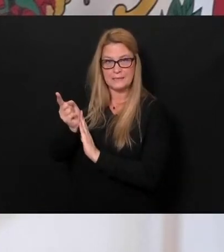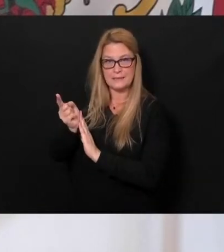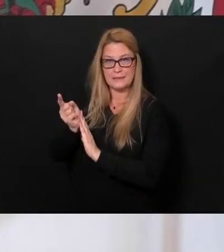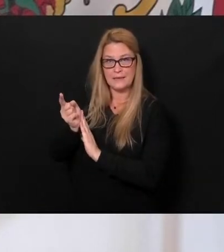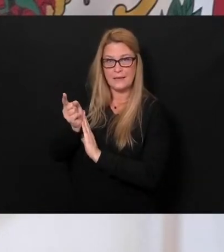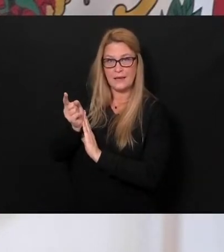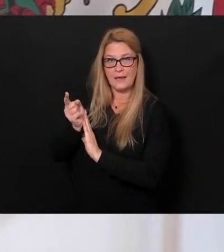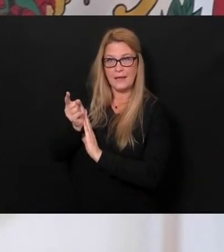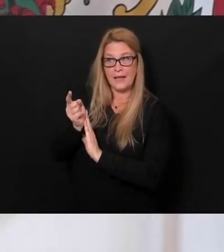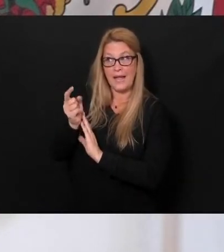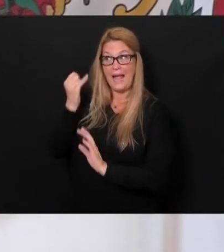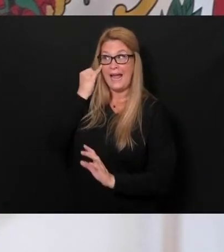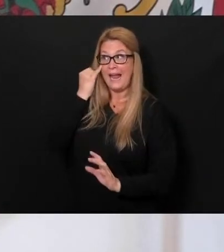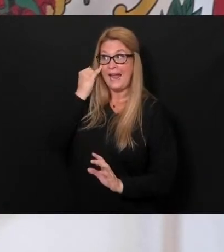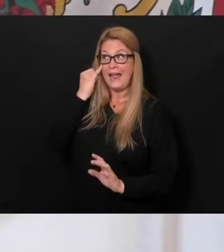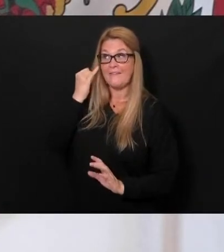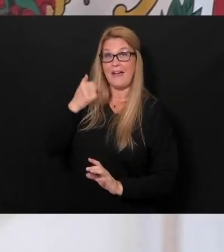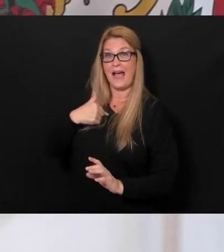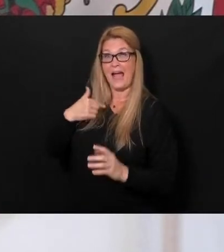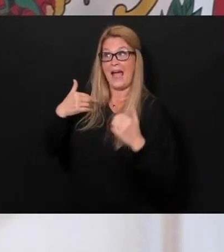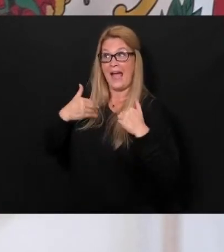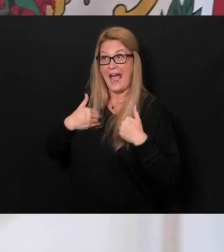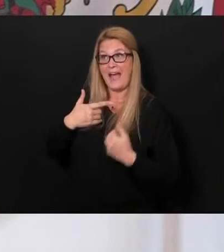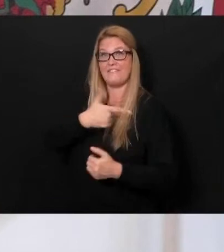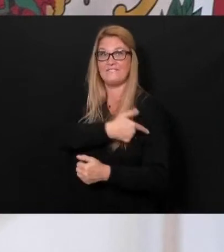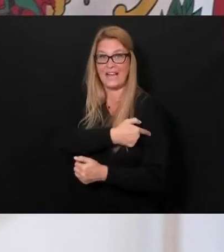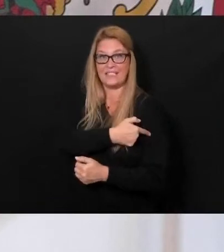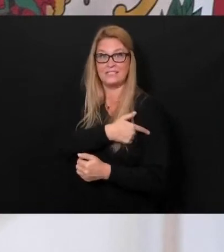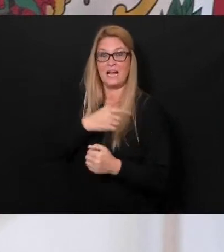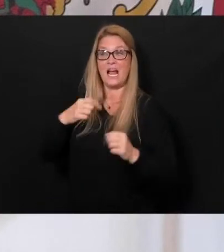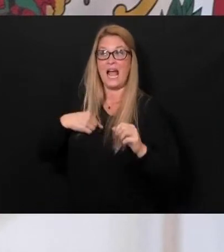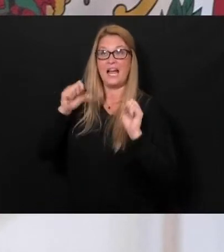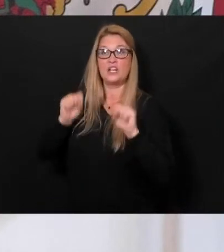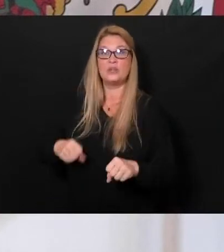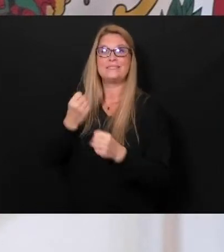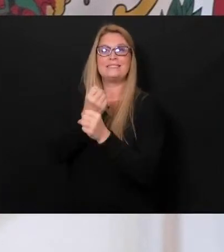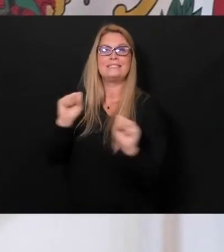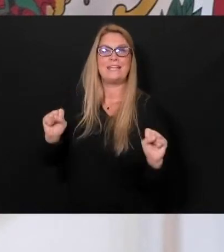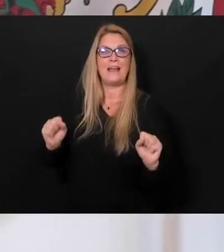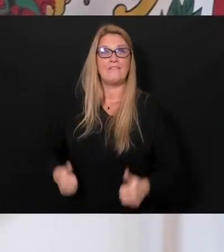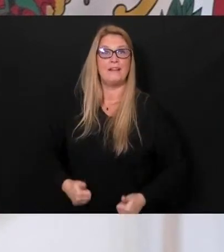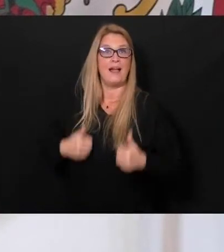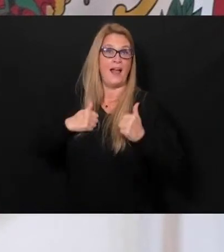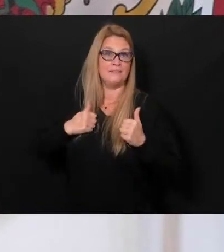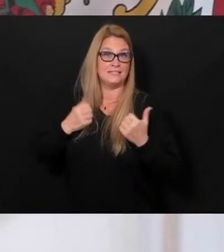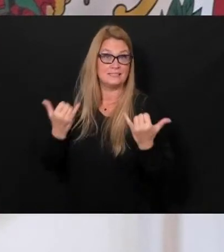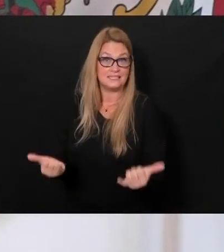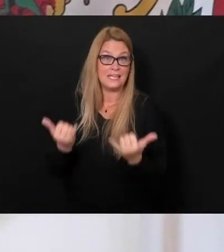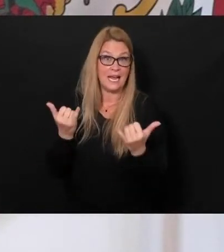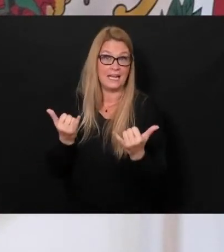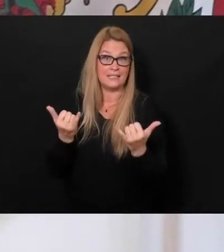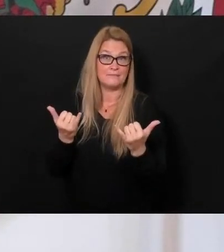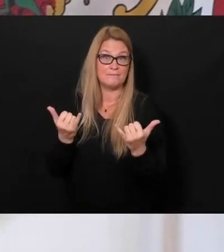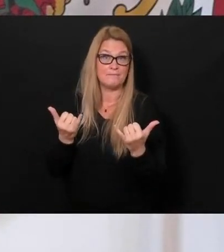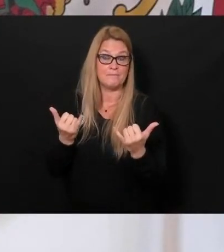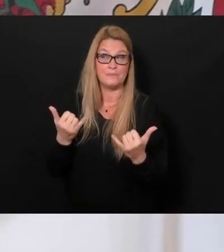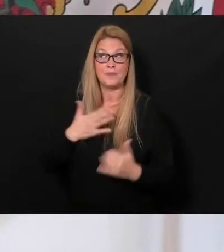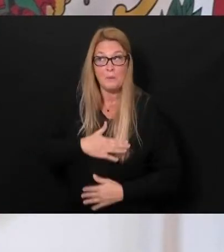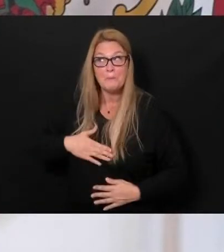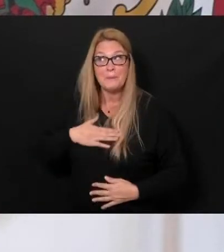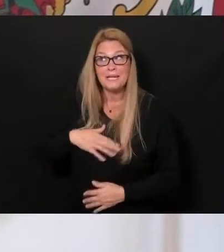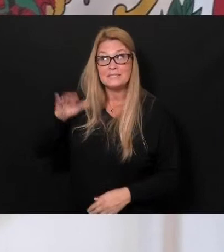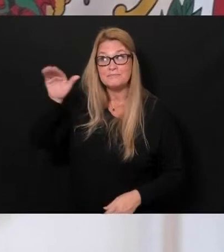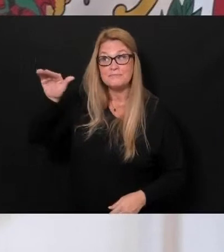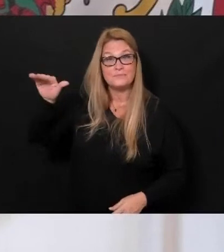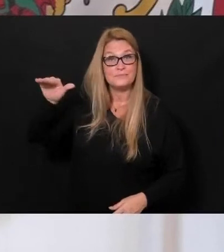speaking, if I had the vaccines, I can maybe save somebody's life today. And so, Jeff,